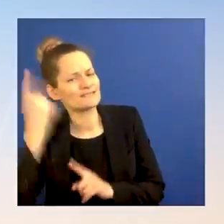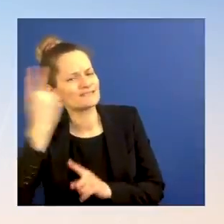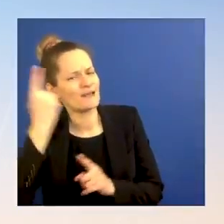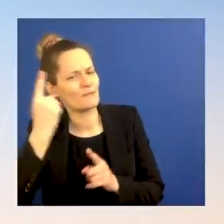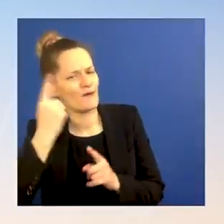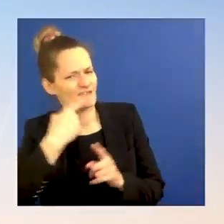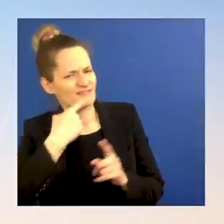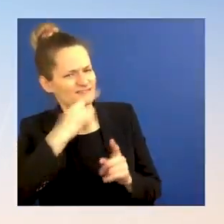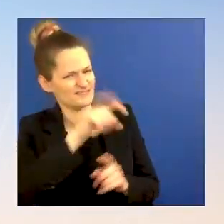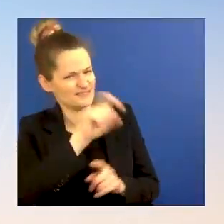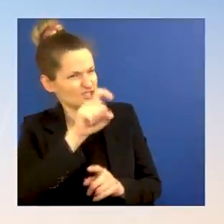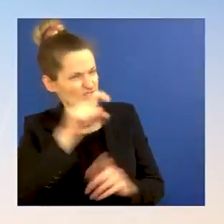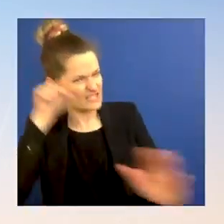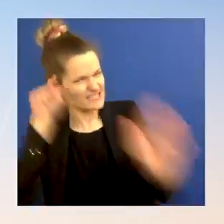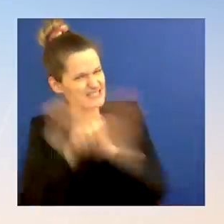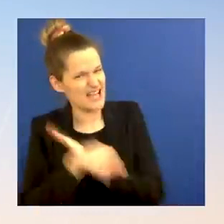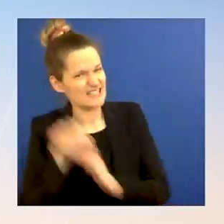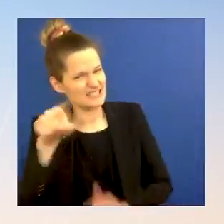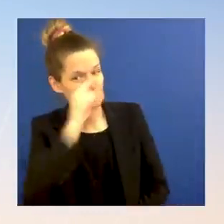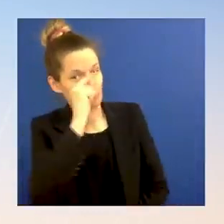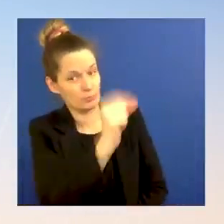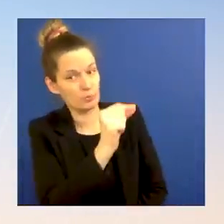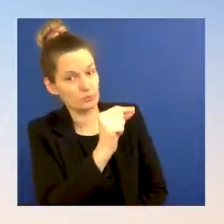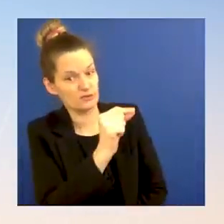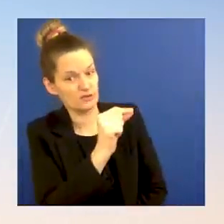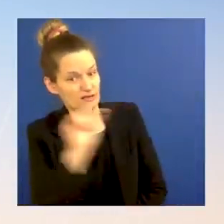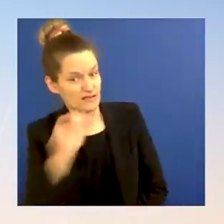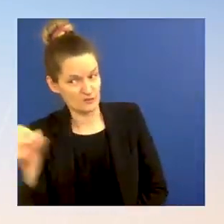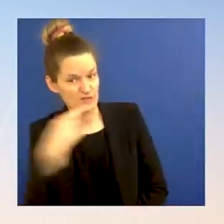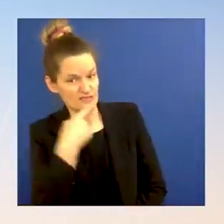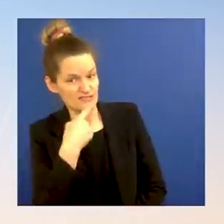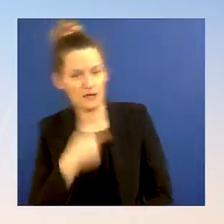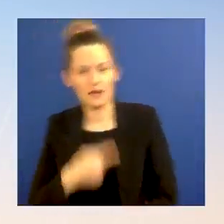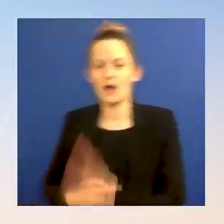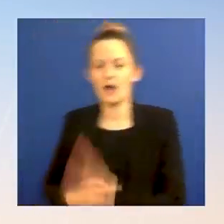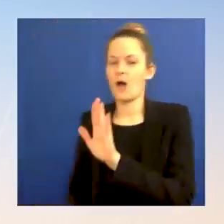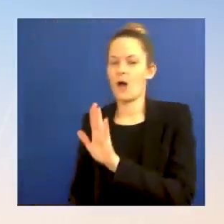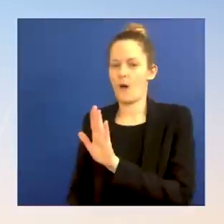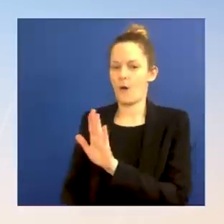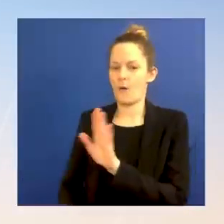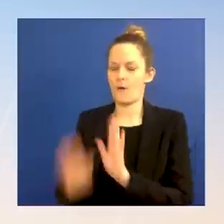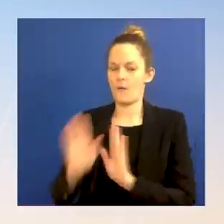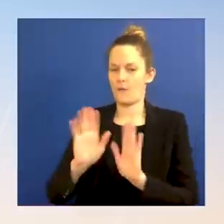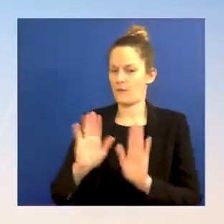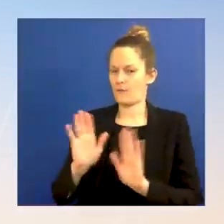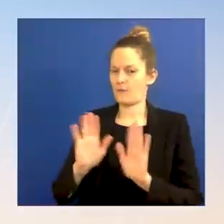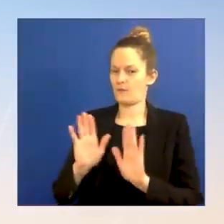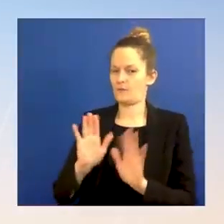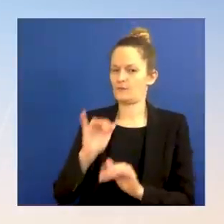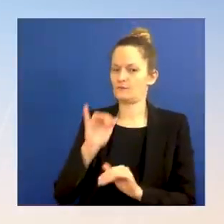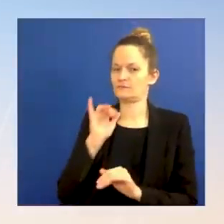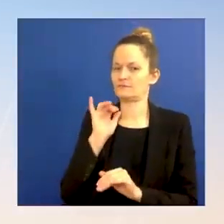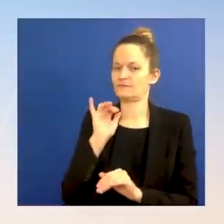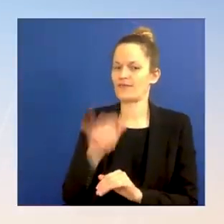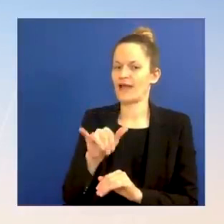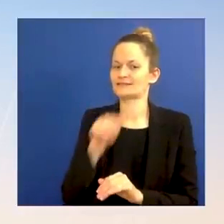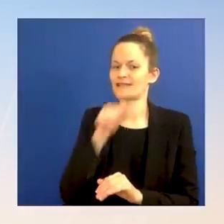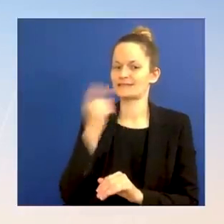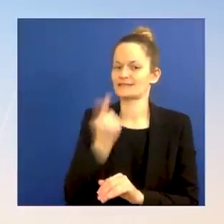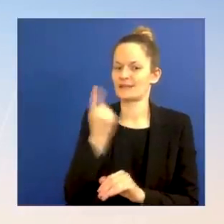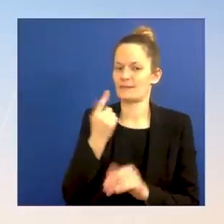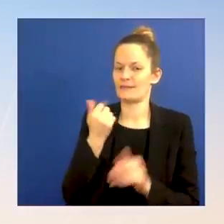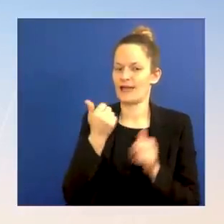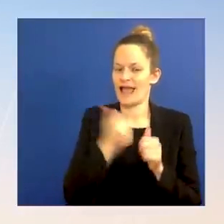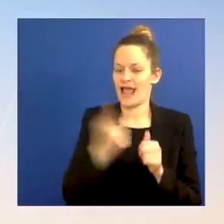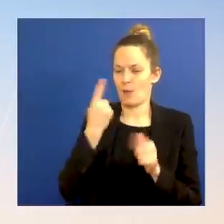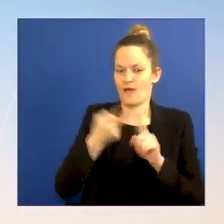government, and certainly not a statement you'd hear come from the mouth of anybody working in this administration. sounds like the vice president is going to be heading